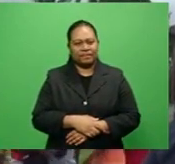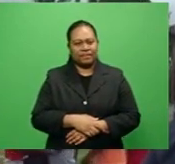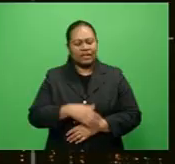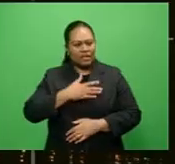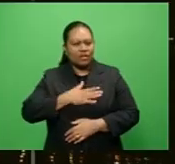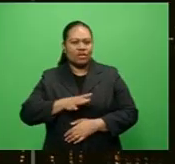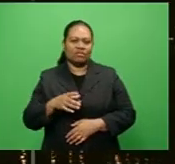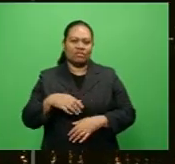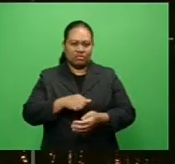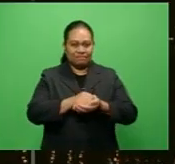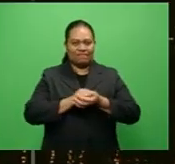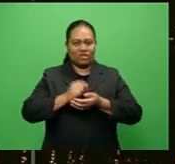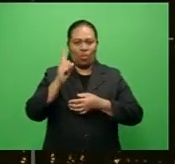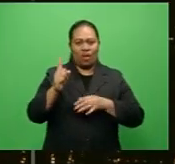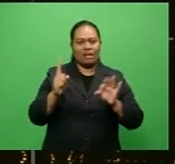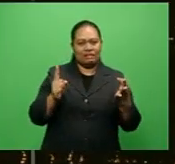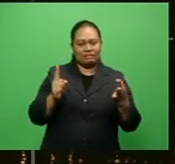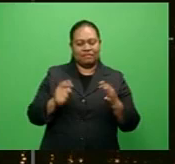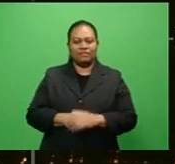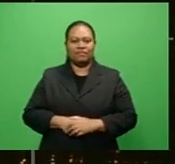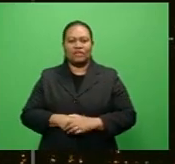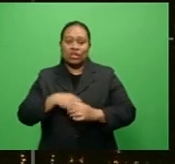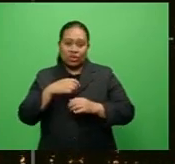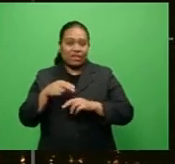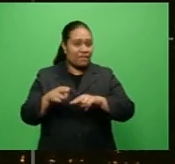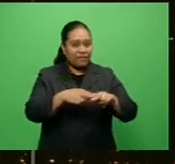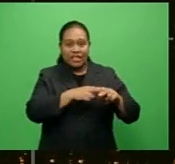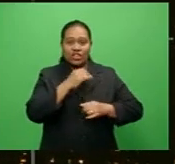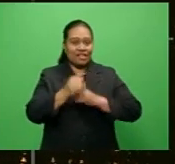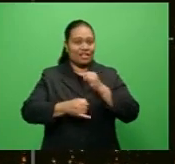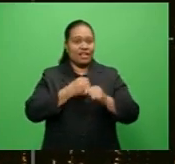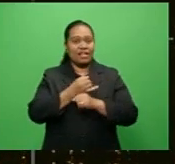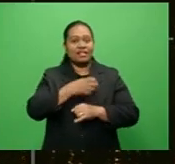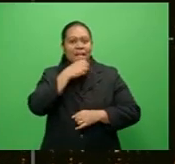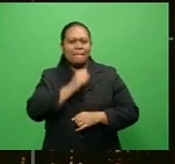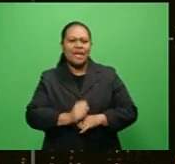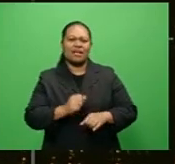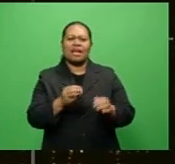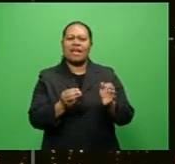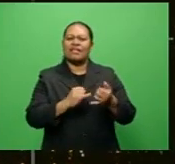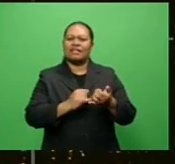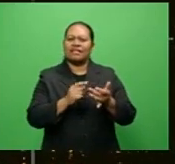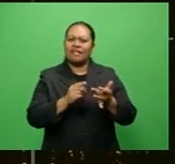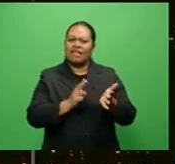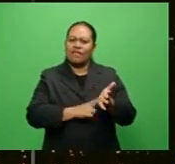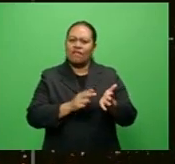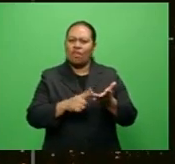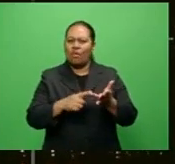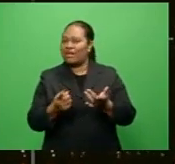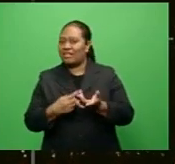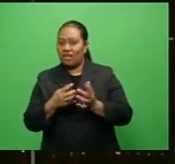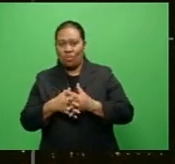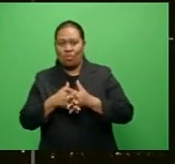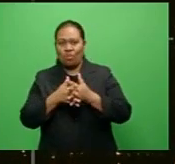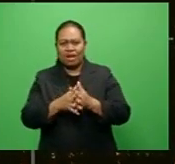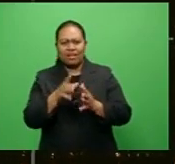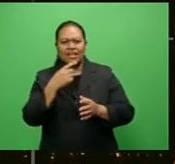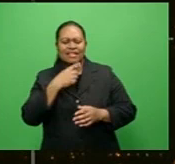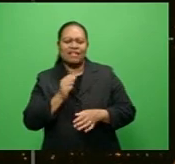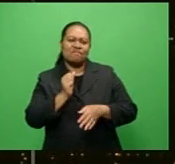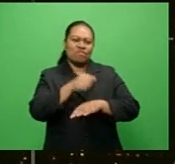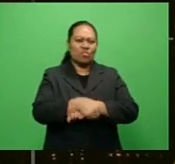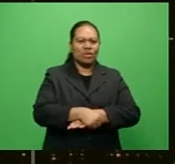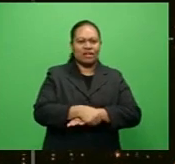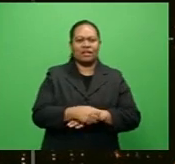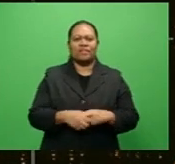win. Fijian internationals Micah Sivo and Wanga Blake scored a try each in the Parramatta Eels' 24-18 win